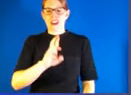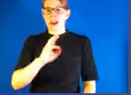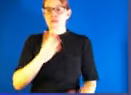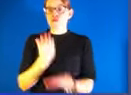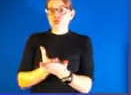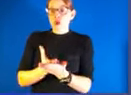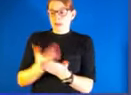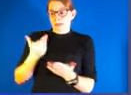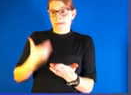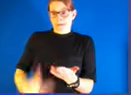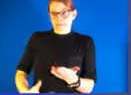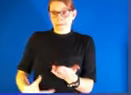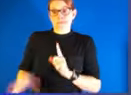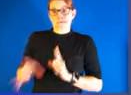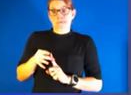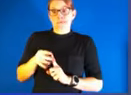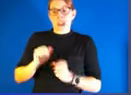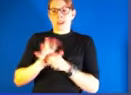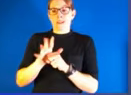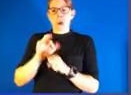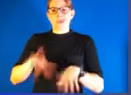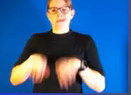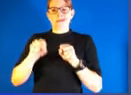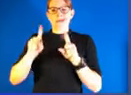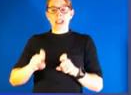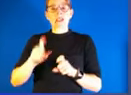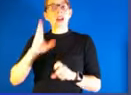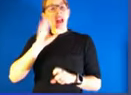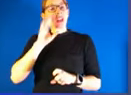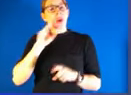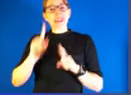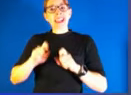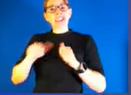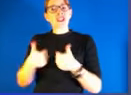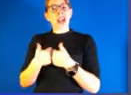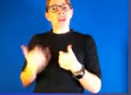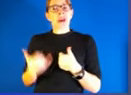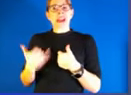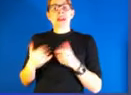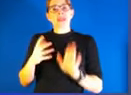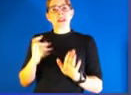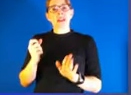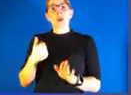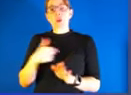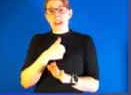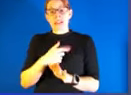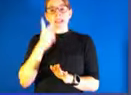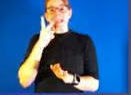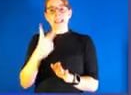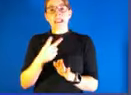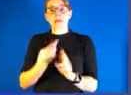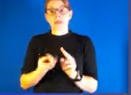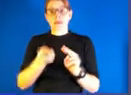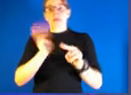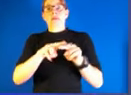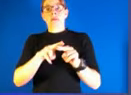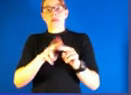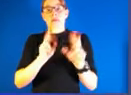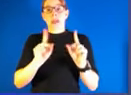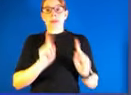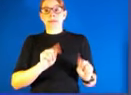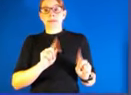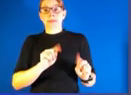have COVID or get a test. And I know testing is challenging right now, so we have actually seen an uptick in the midst of all of